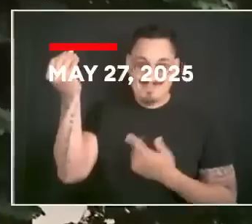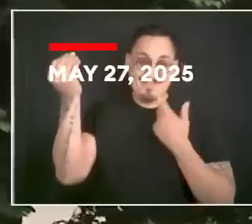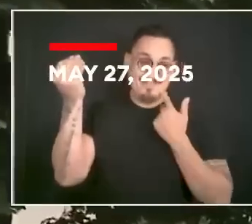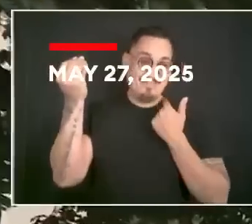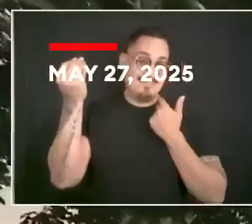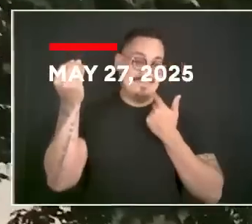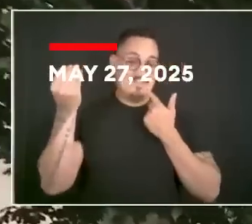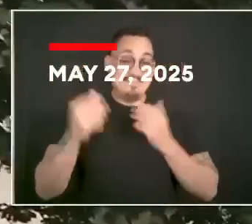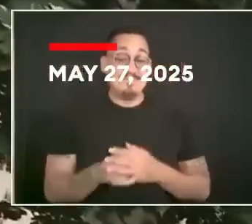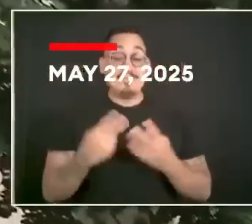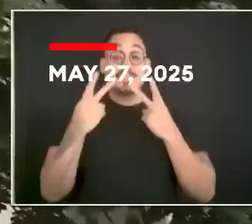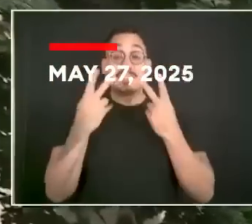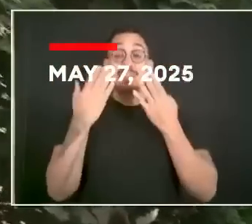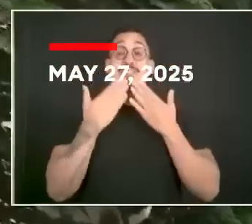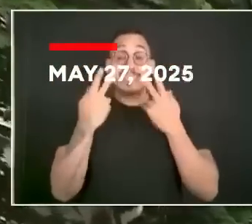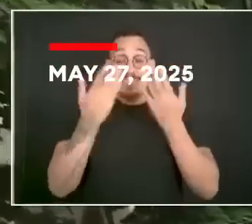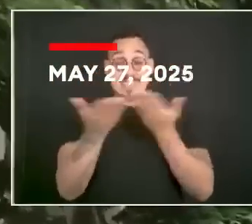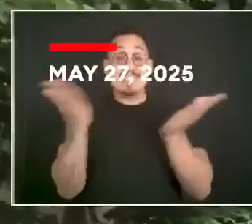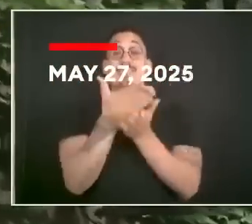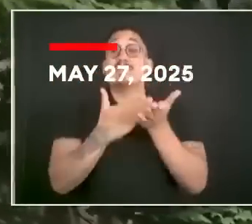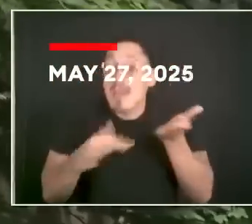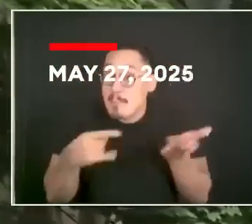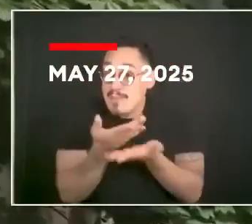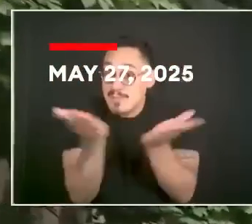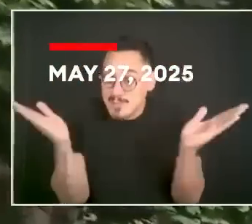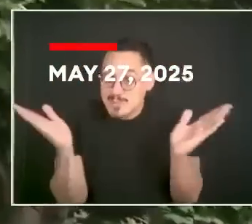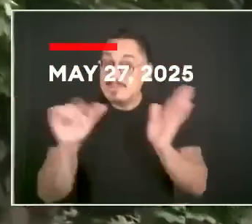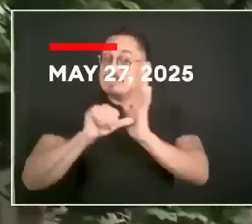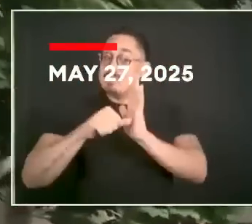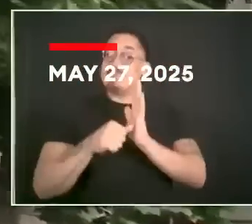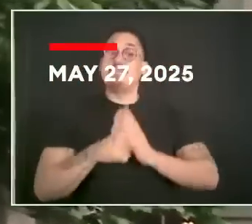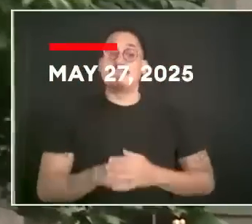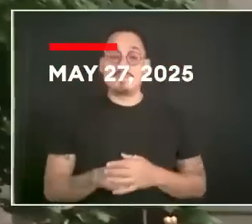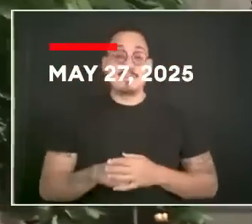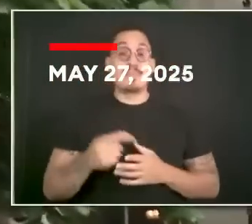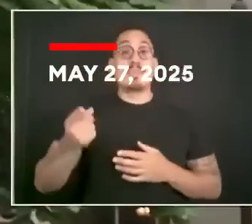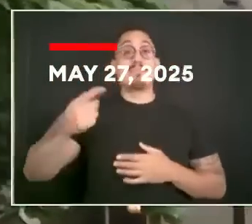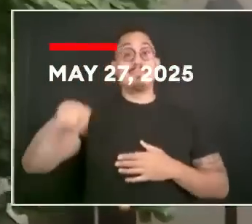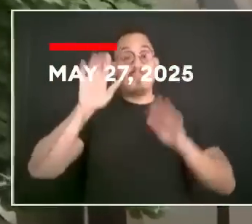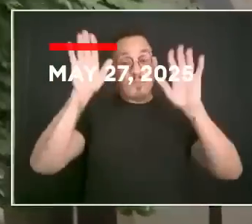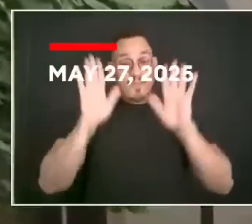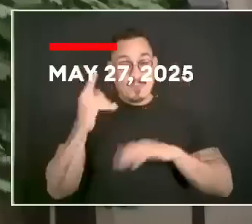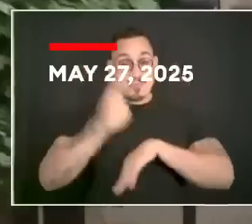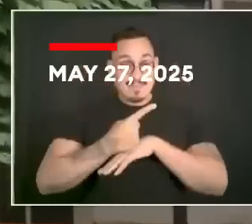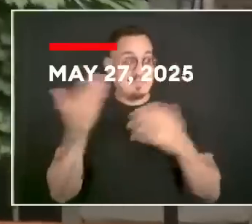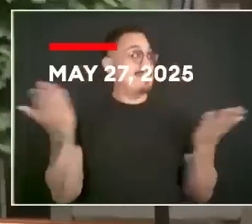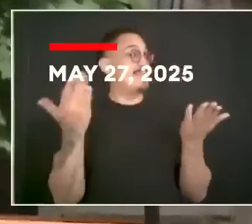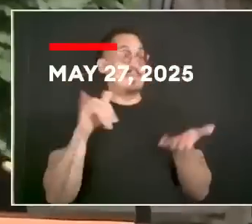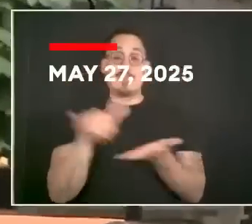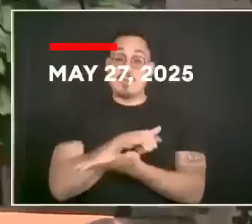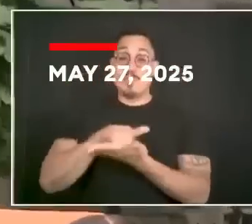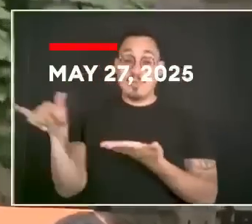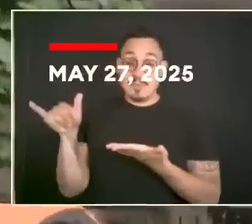It's good to see some of you. Another wonderful day out in New York, and if you